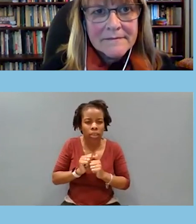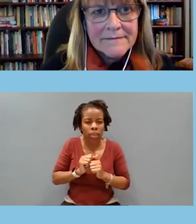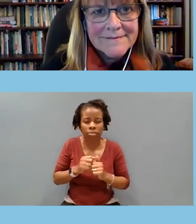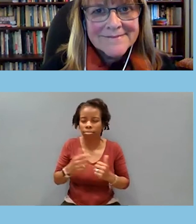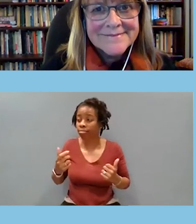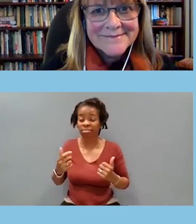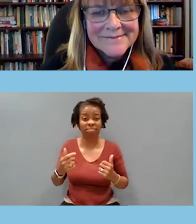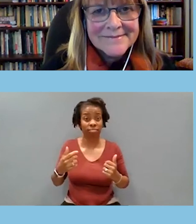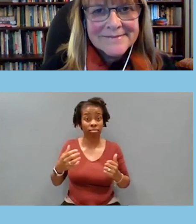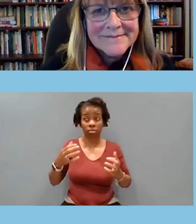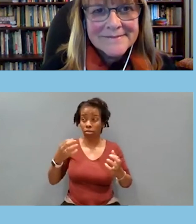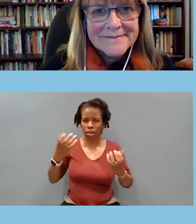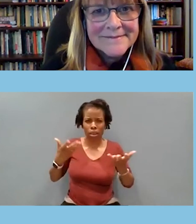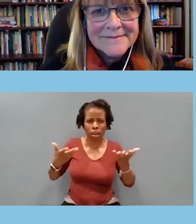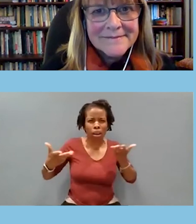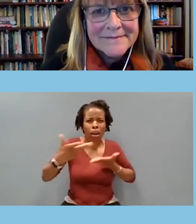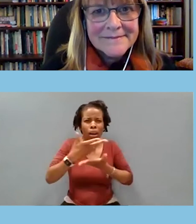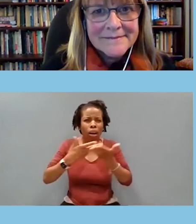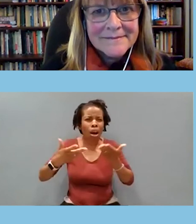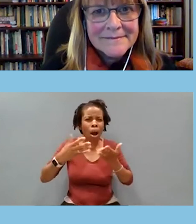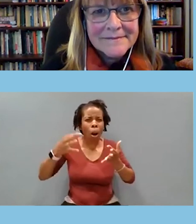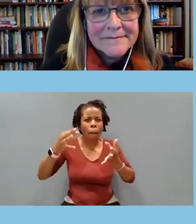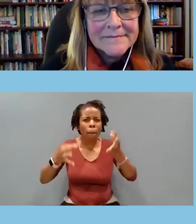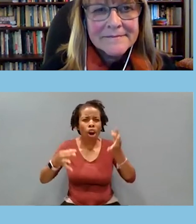wonder, right? And I guess, you know,